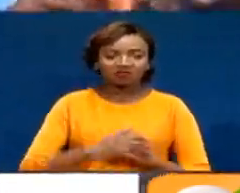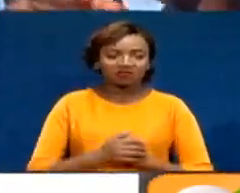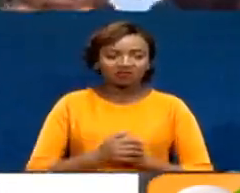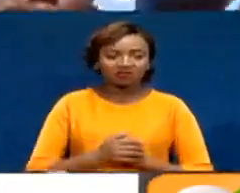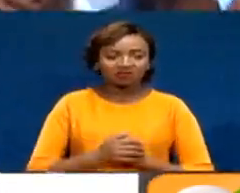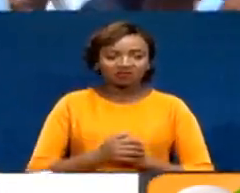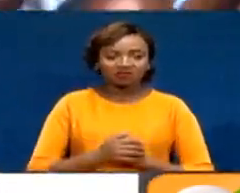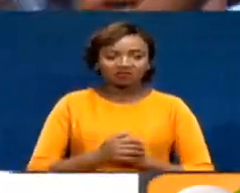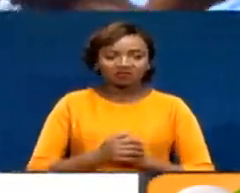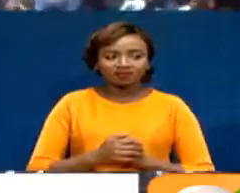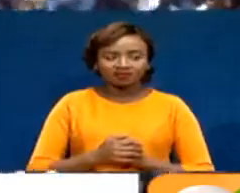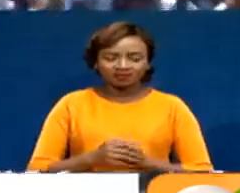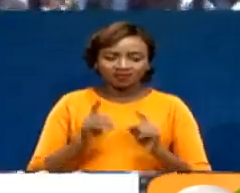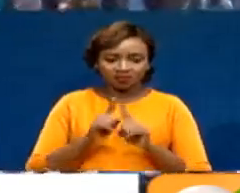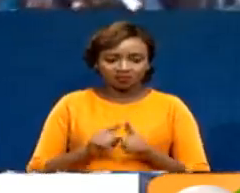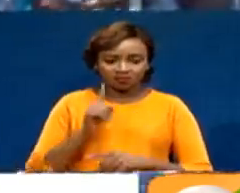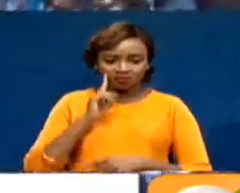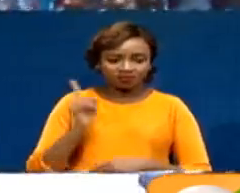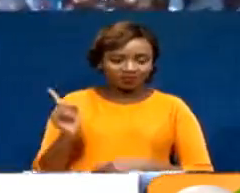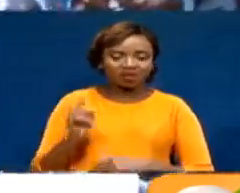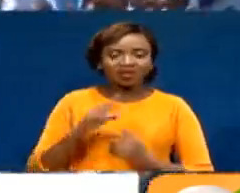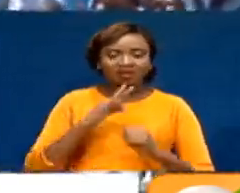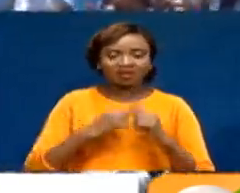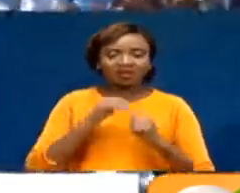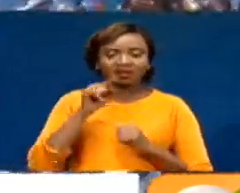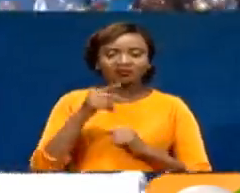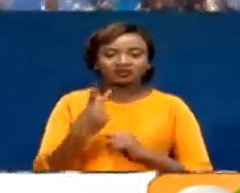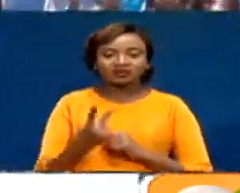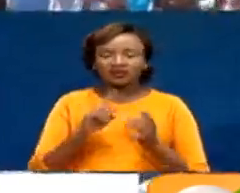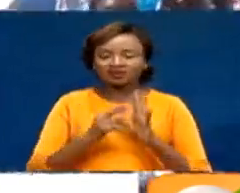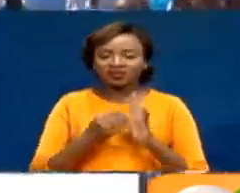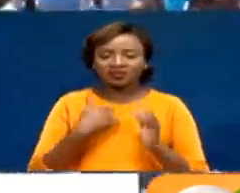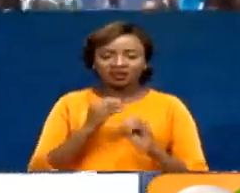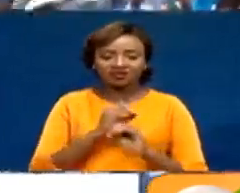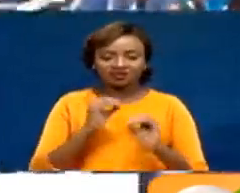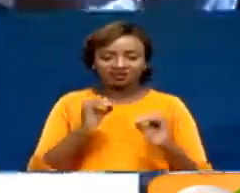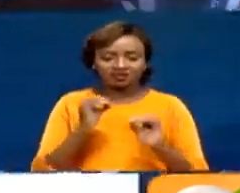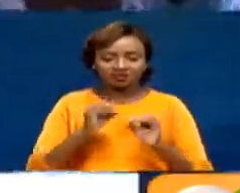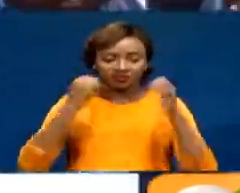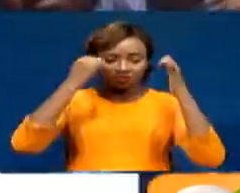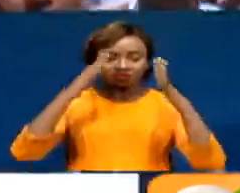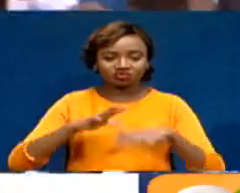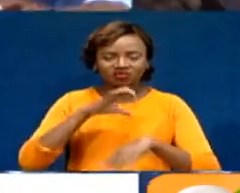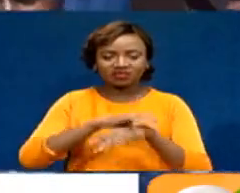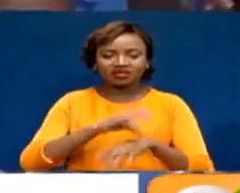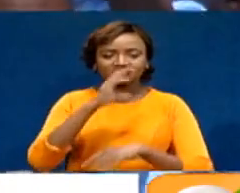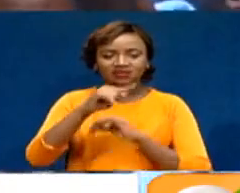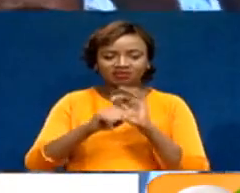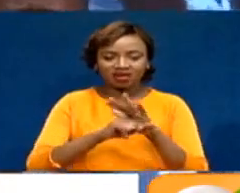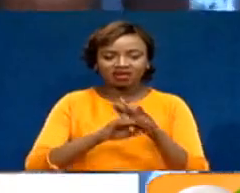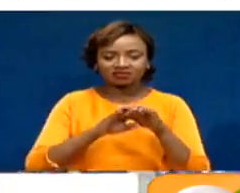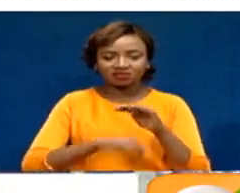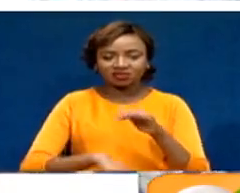Alama ya jumla kwa shule hiyo ikiwa 8.2, ambapo hakuna mwanafunzi yeyote aliyepata chini ya alama ya C-. Ni furaha